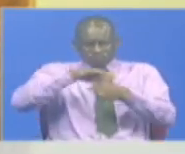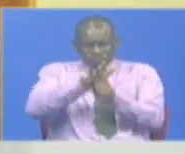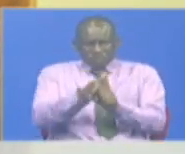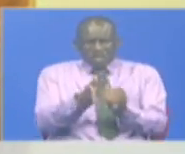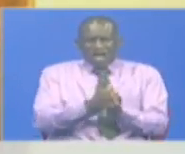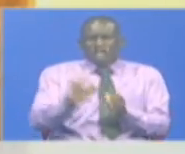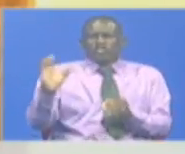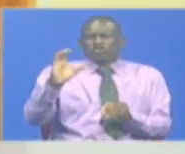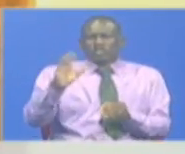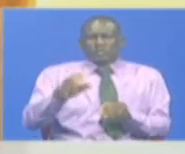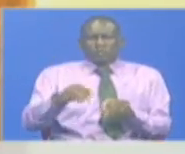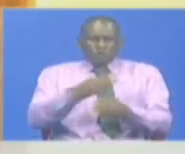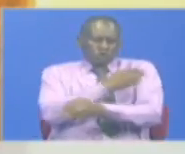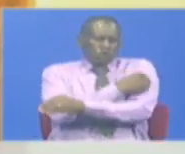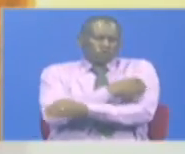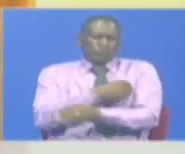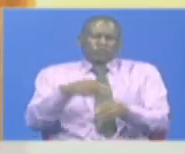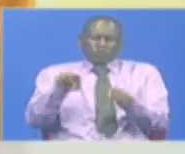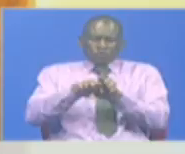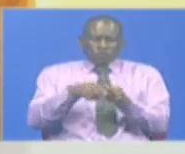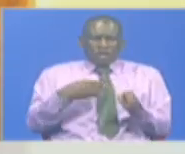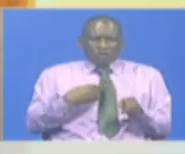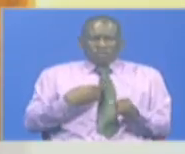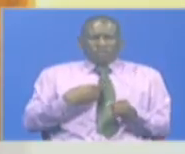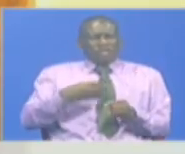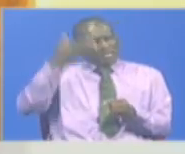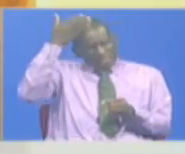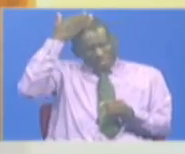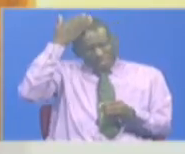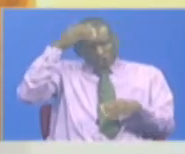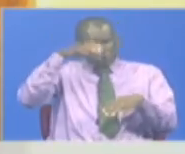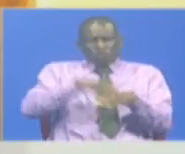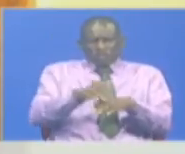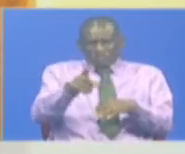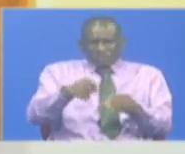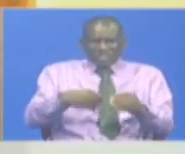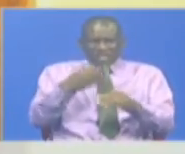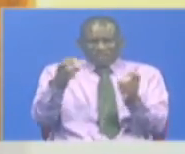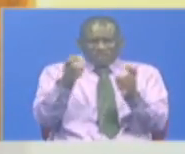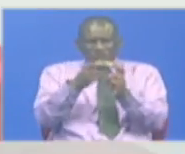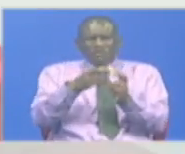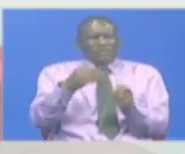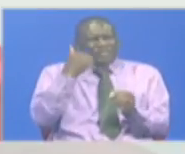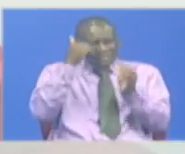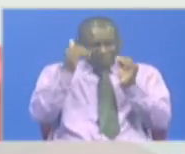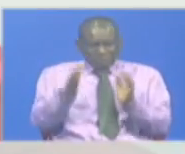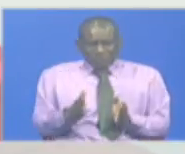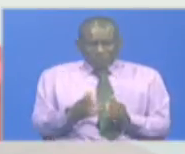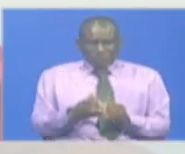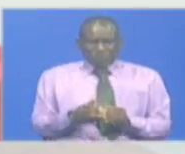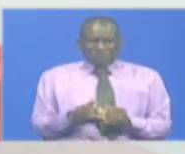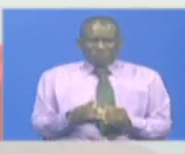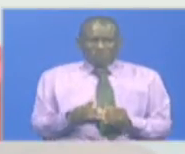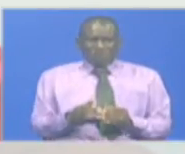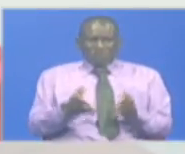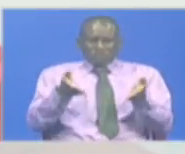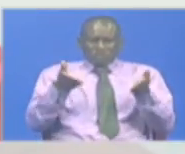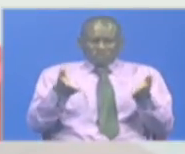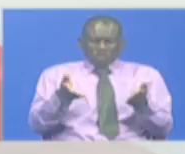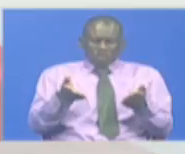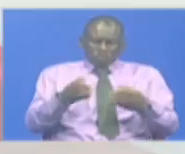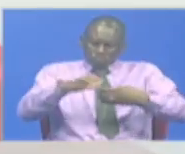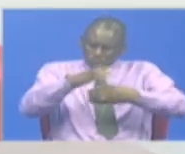Hospital has not been spared. A nurse caught the virus after coming into contact with a patient. To date, we've tested about 40